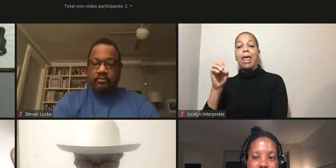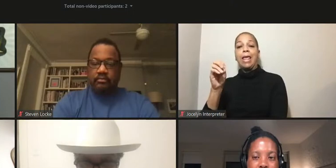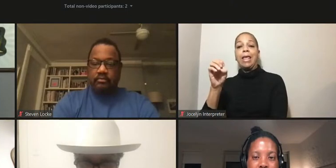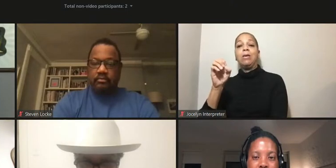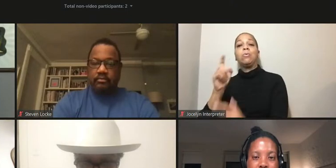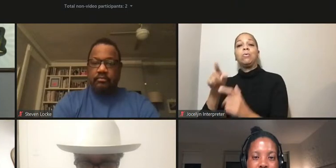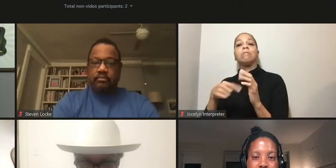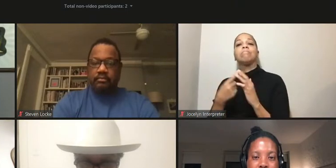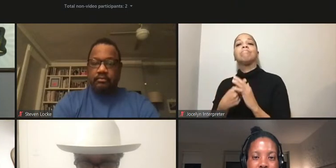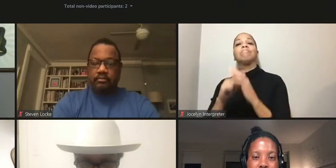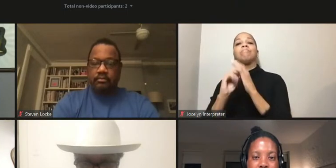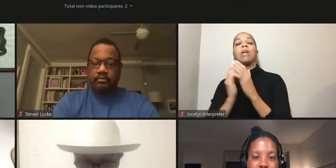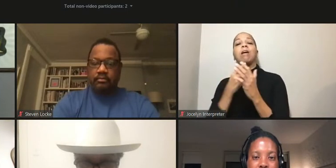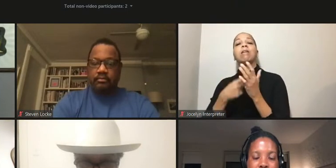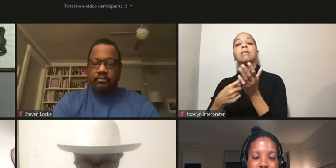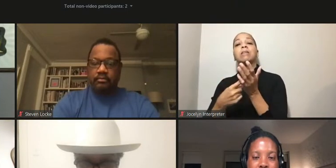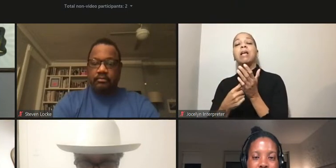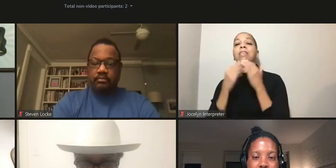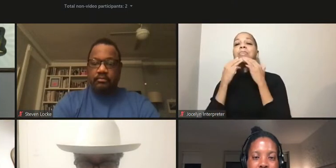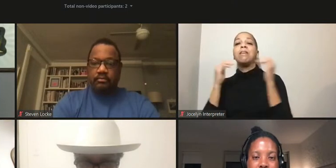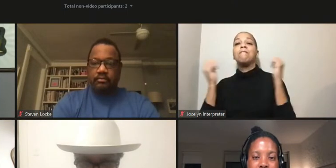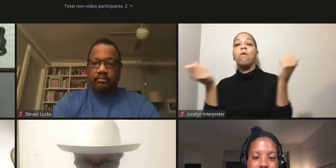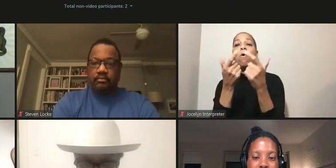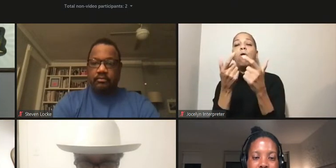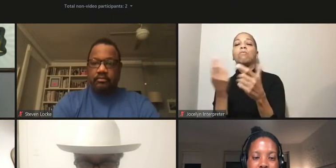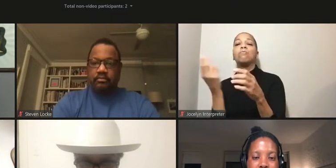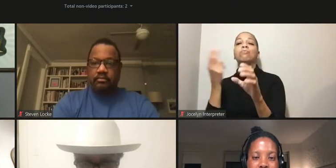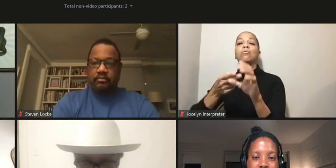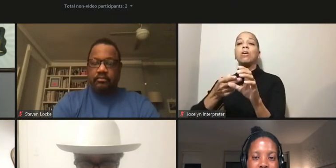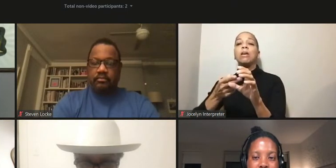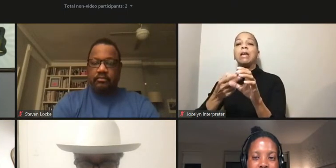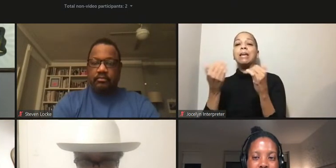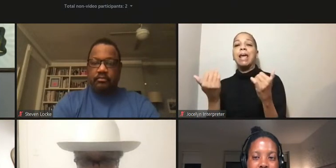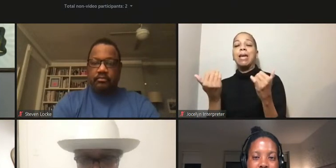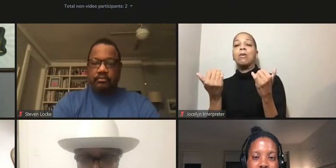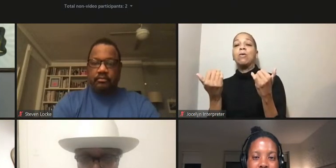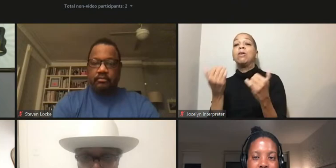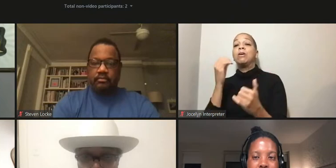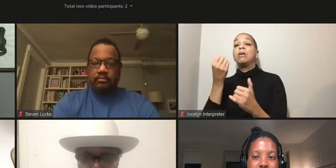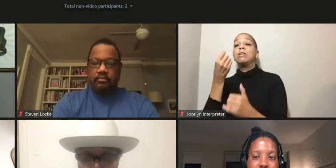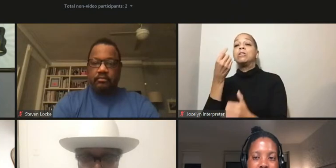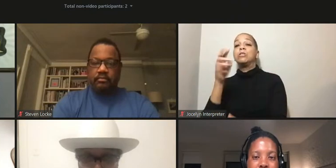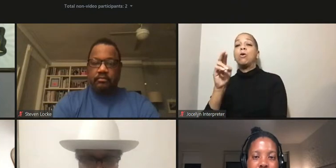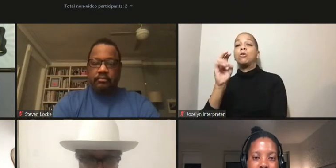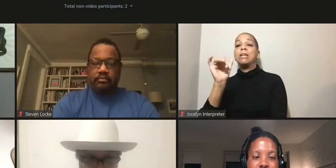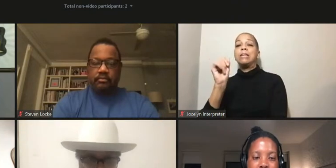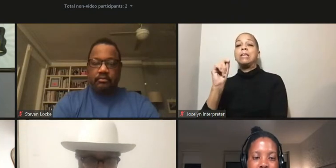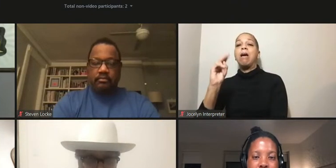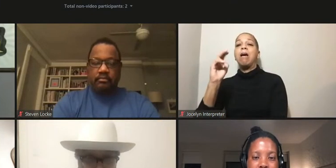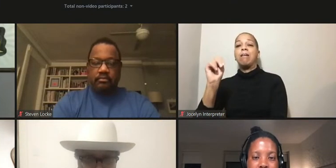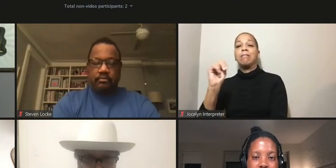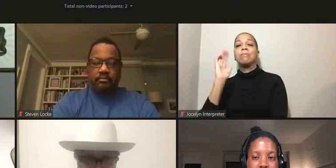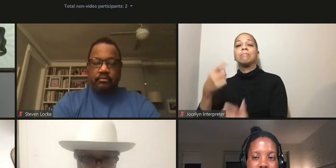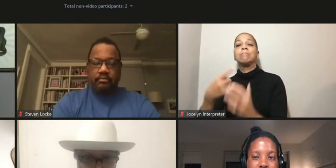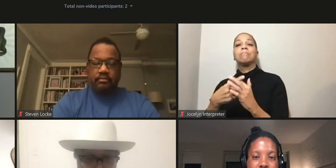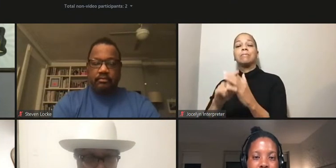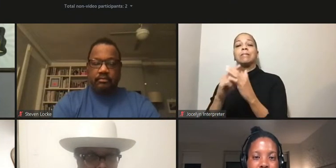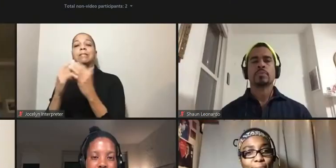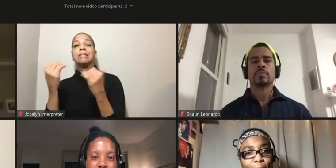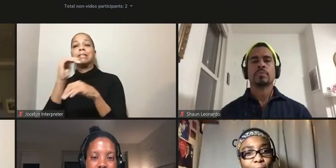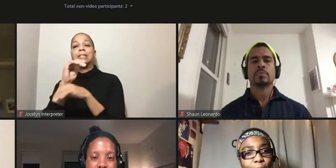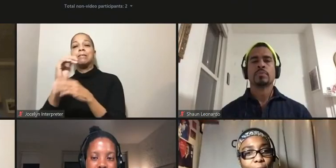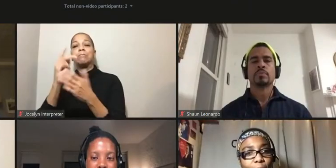for attending. It's my pleasure now to welcome Dr. Young to begin this evening's program. Dr. Young.